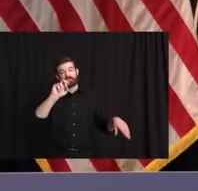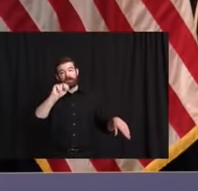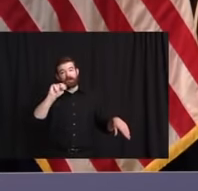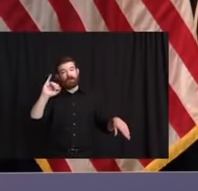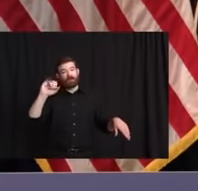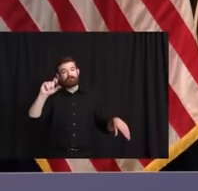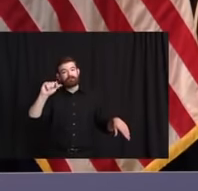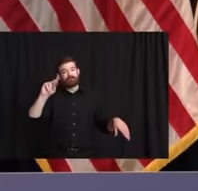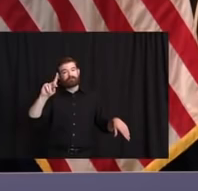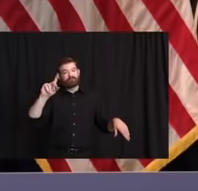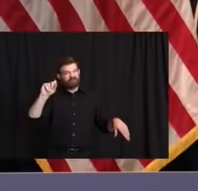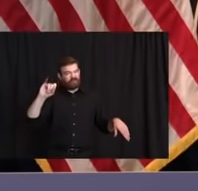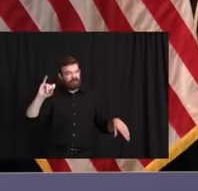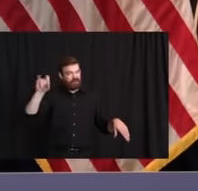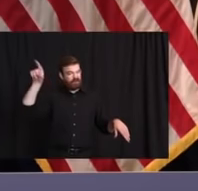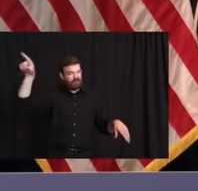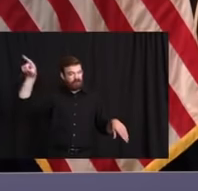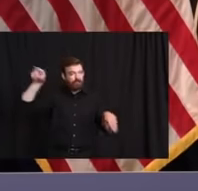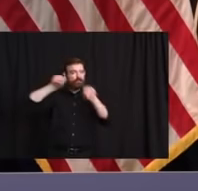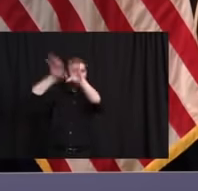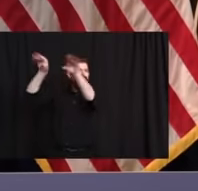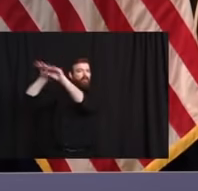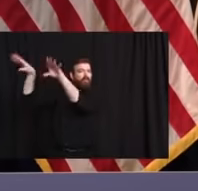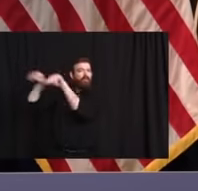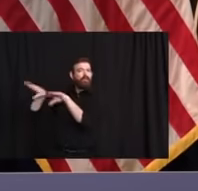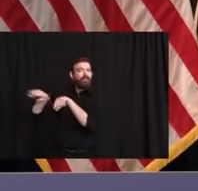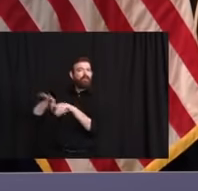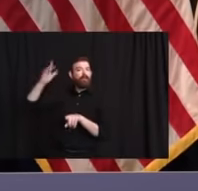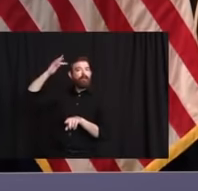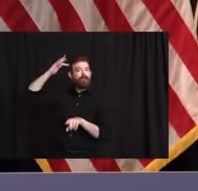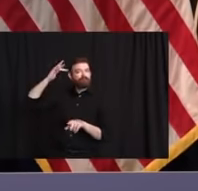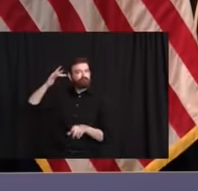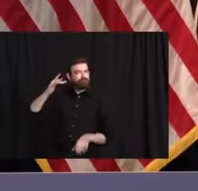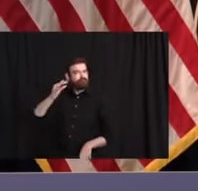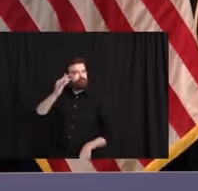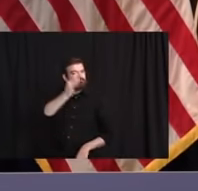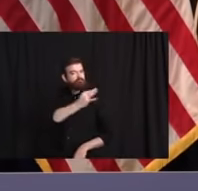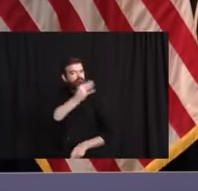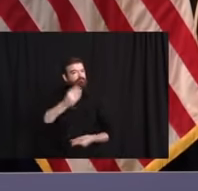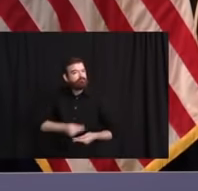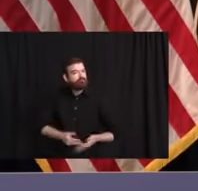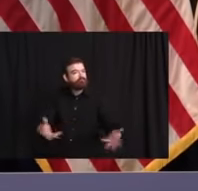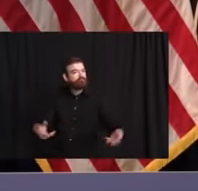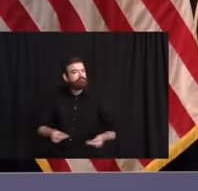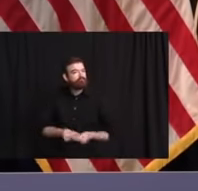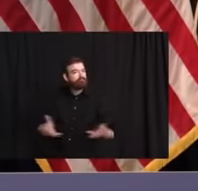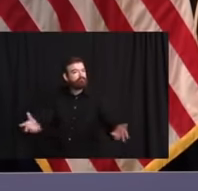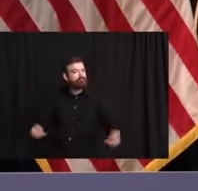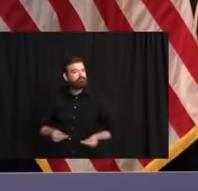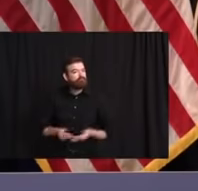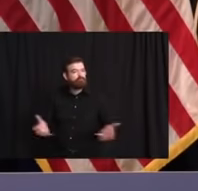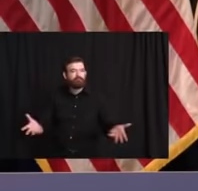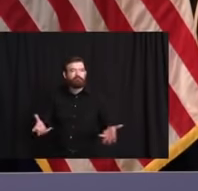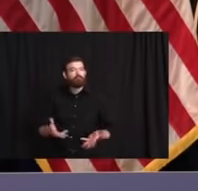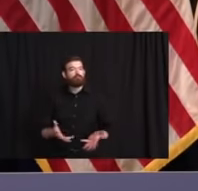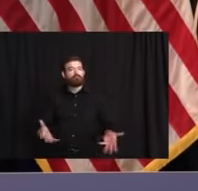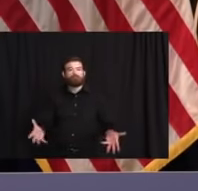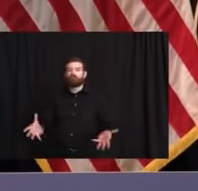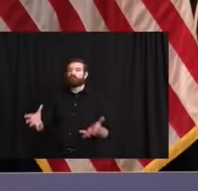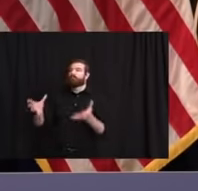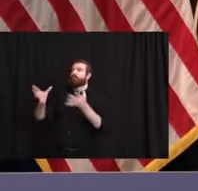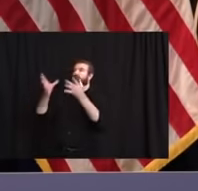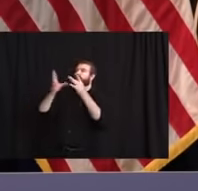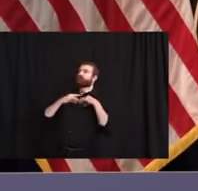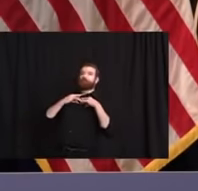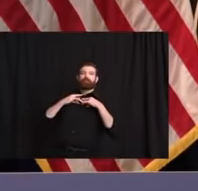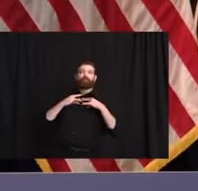giving communion and the intimacy associated with that. So I'm all for getting there. We want to get there. We're going to get there outdoors